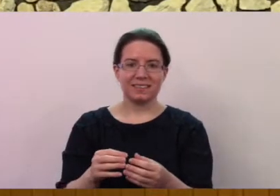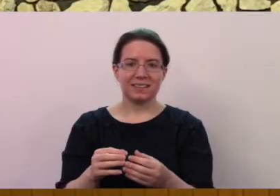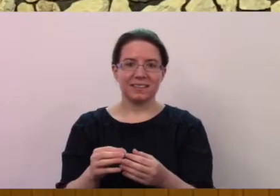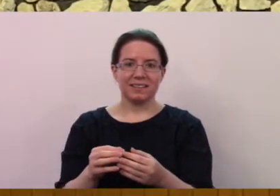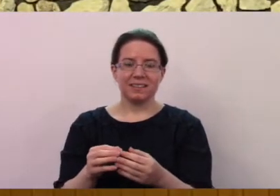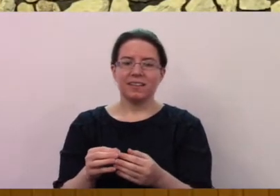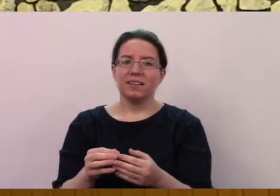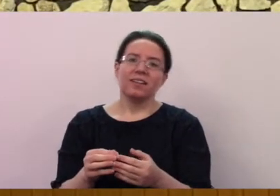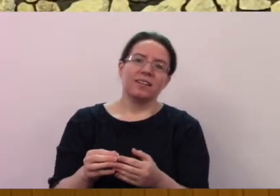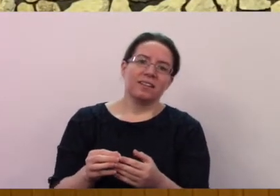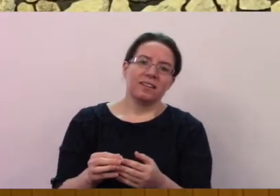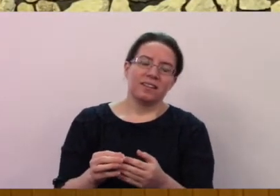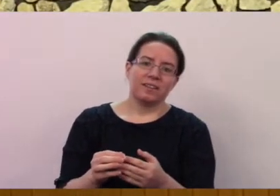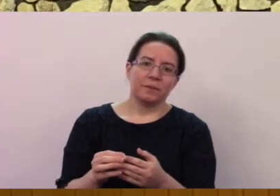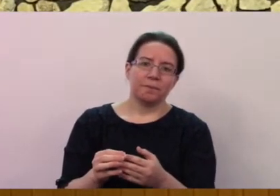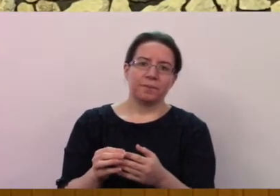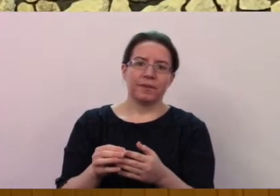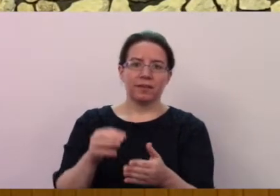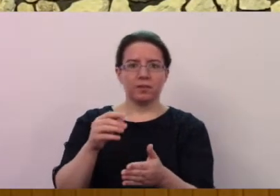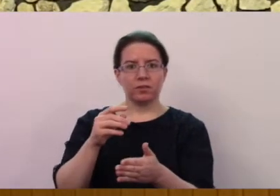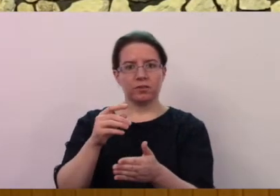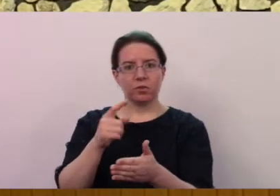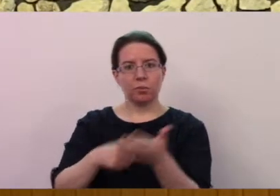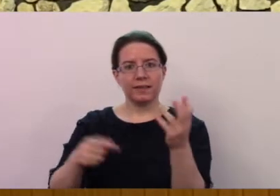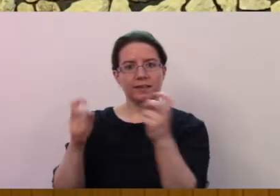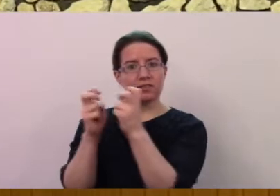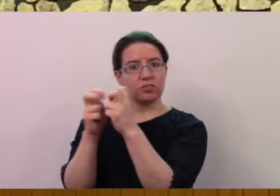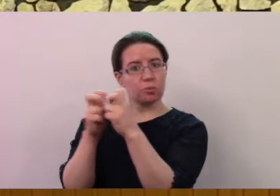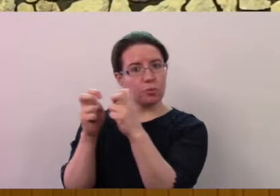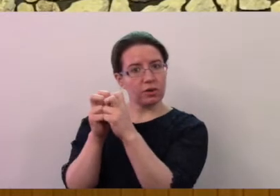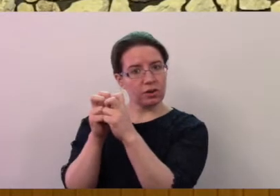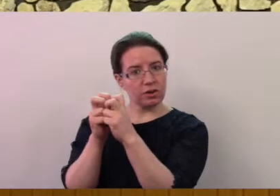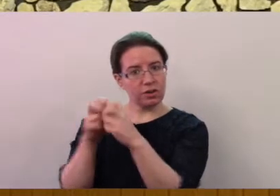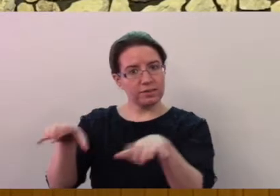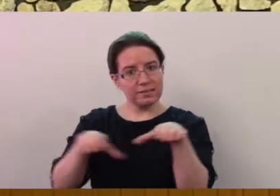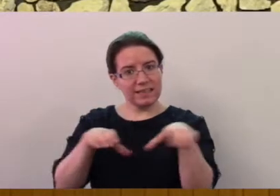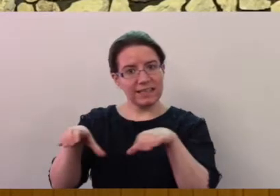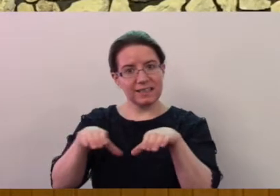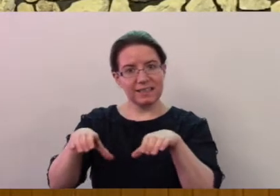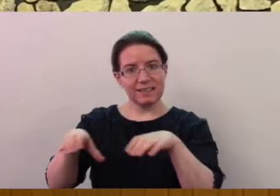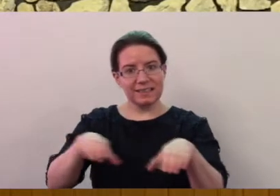My point today is what he did quickly. I thought about the squirrel